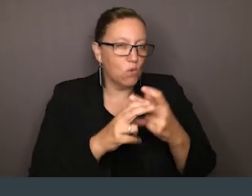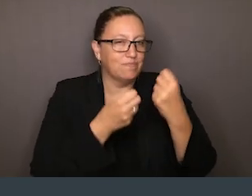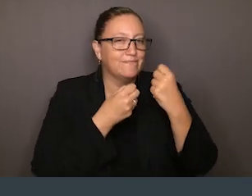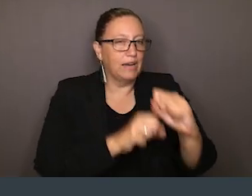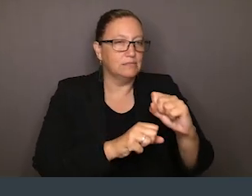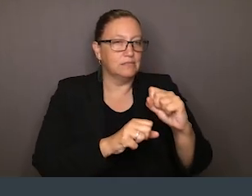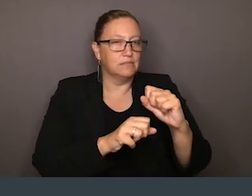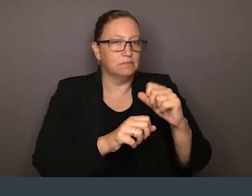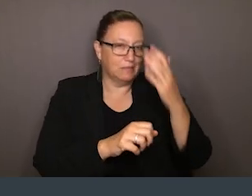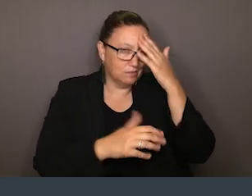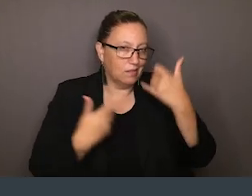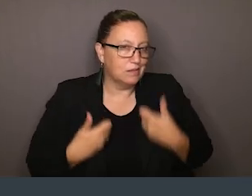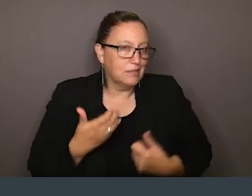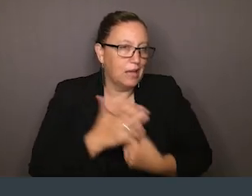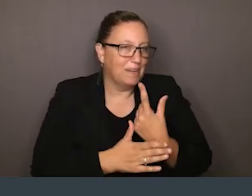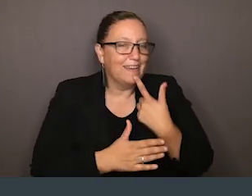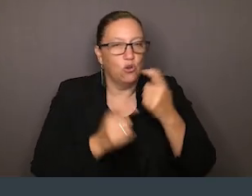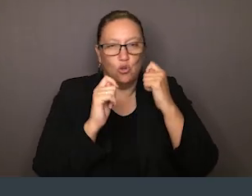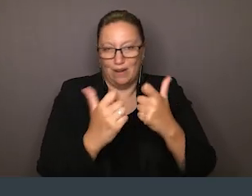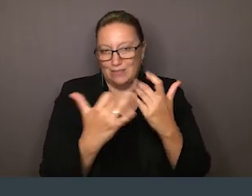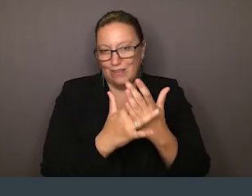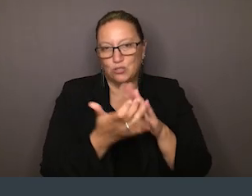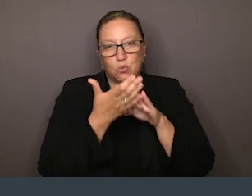for prevention and early intervention.